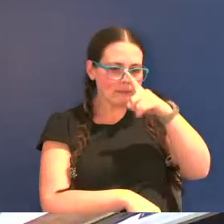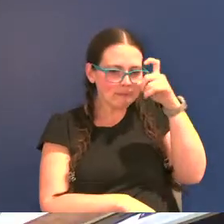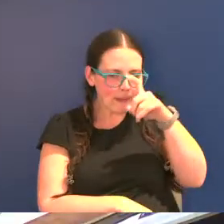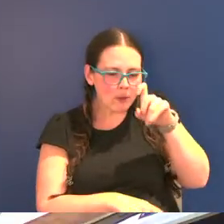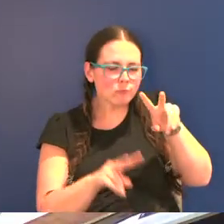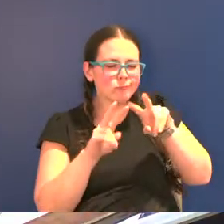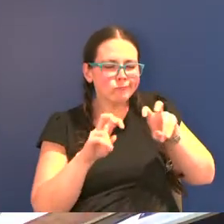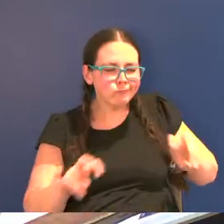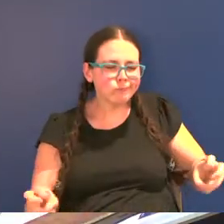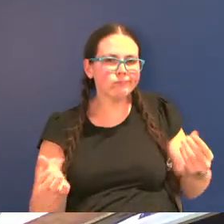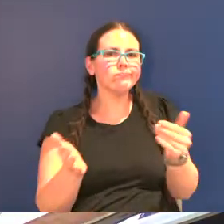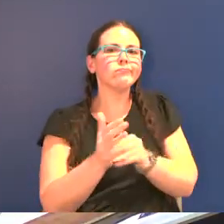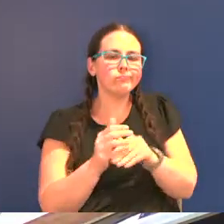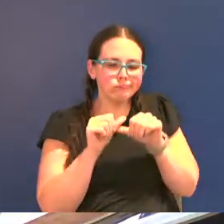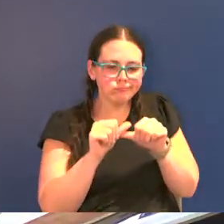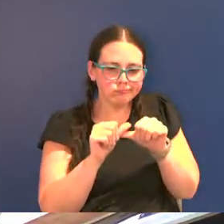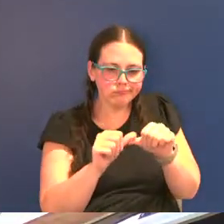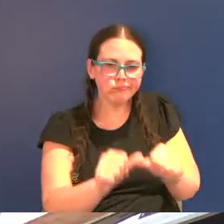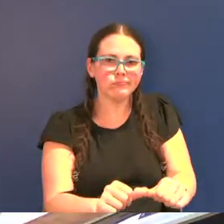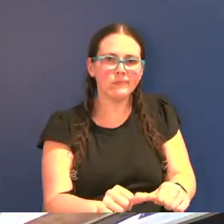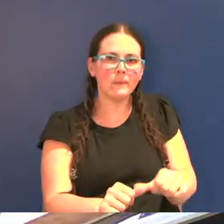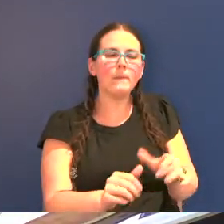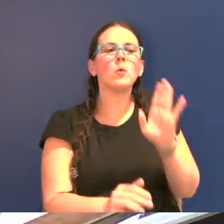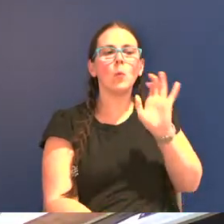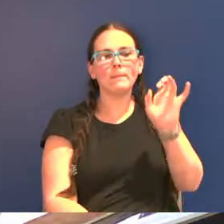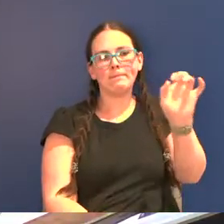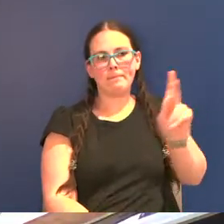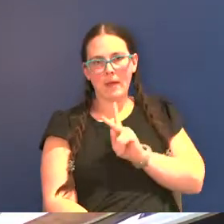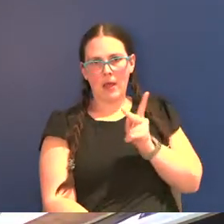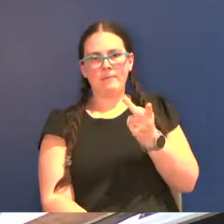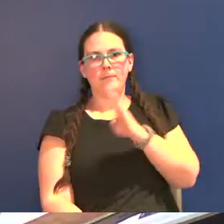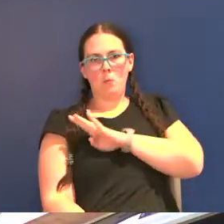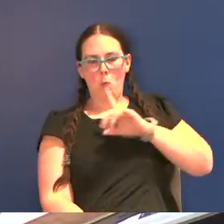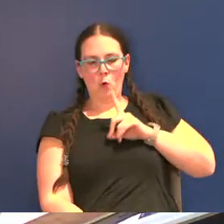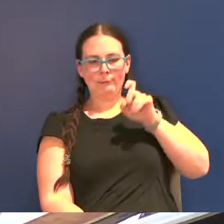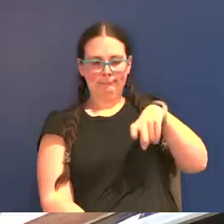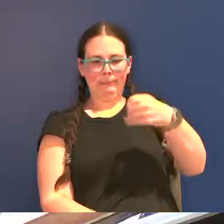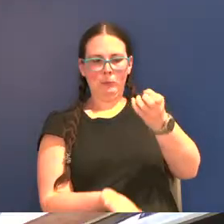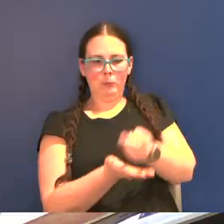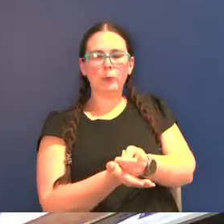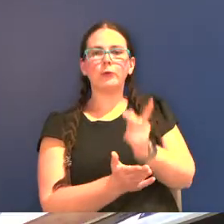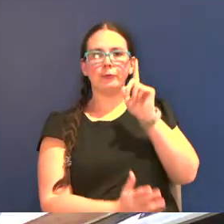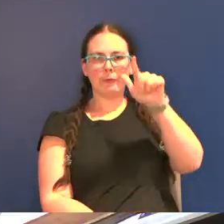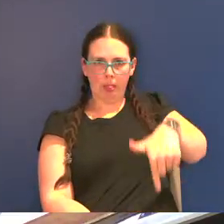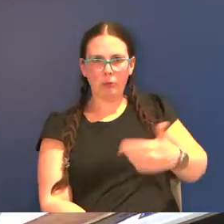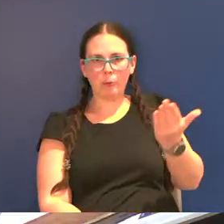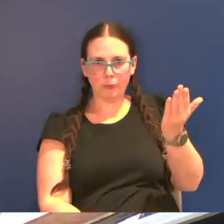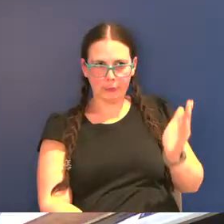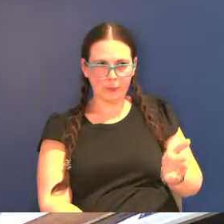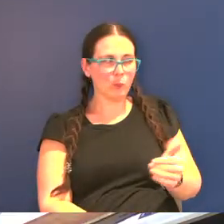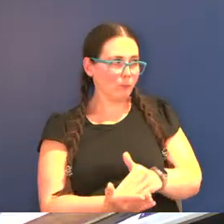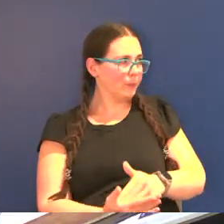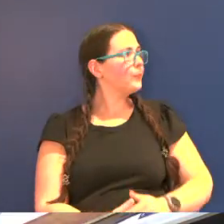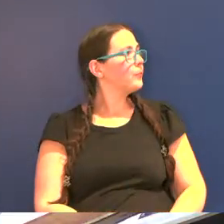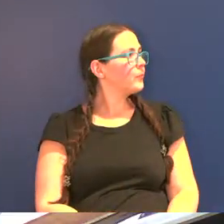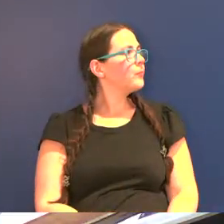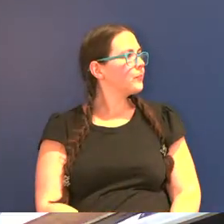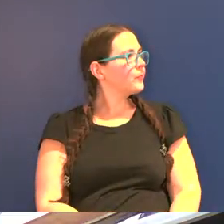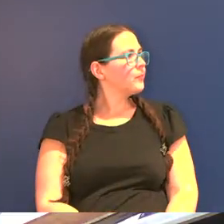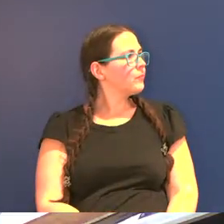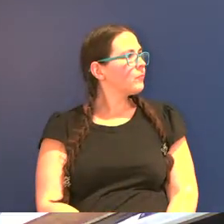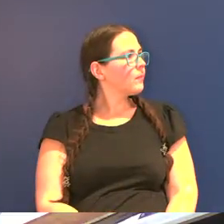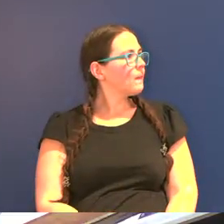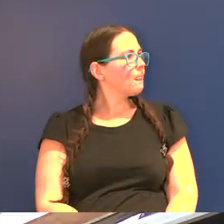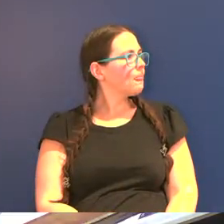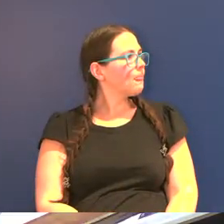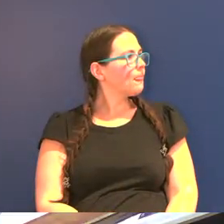something we have to bring back to the board for you all to approve. Because it would be obviously a change to the budget at that point, but. We